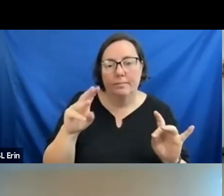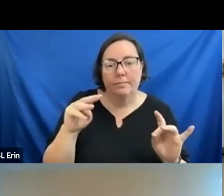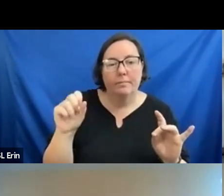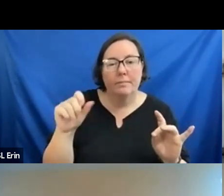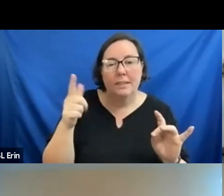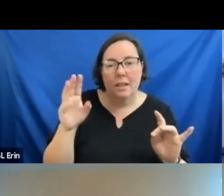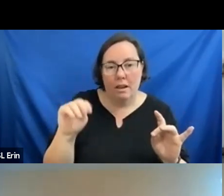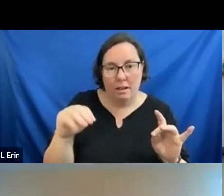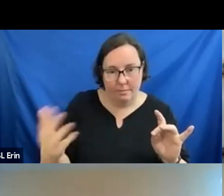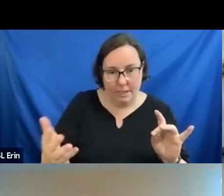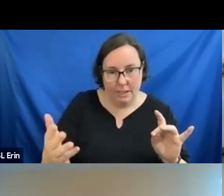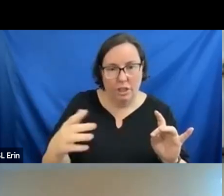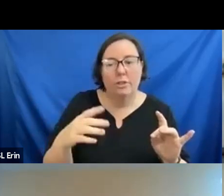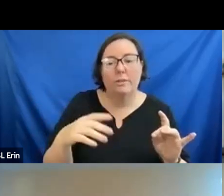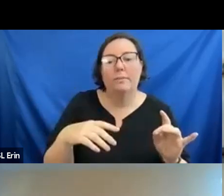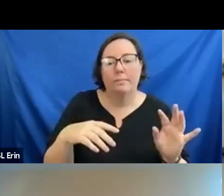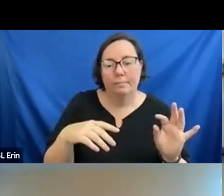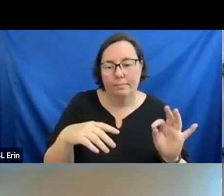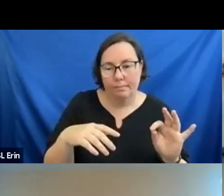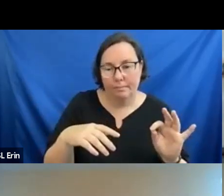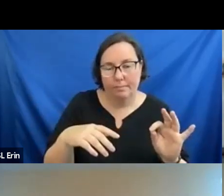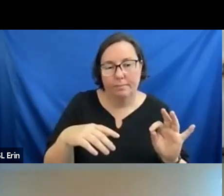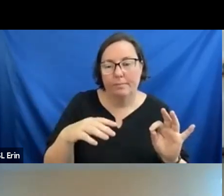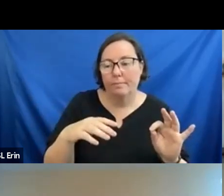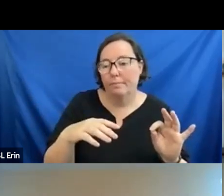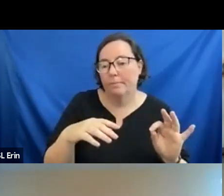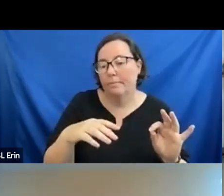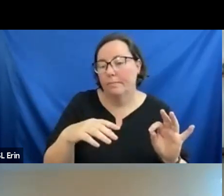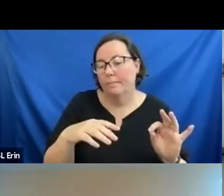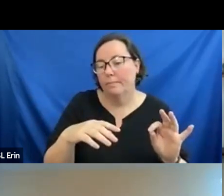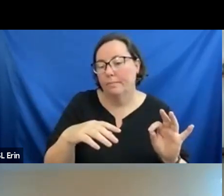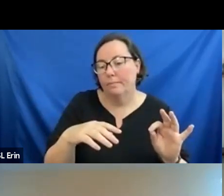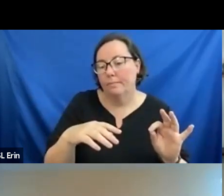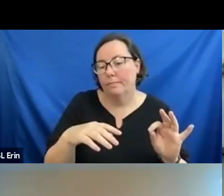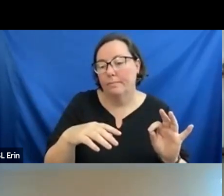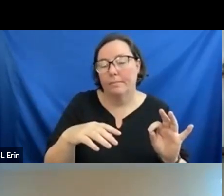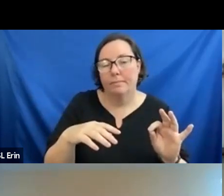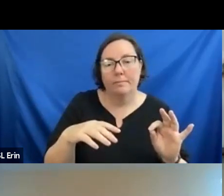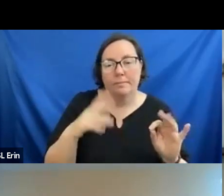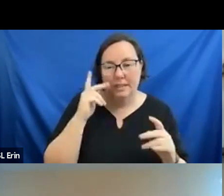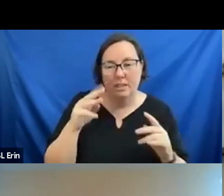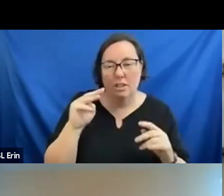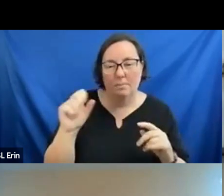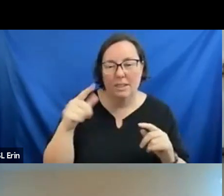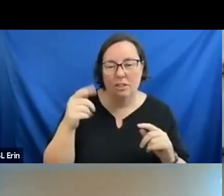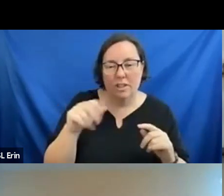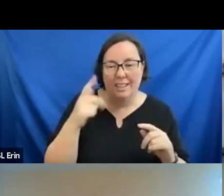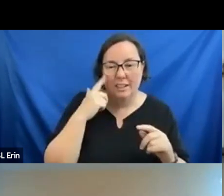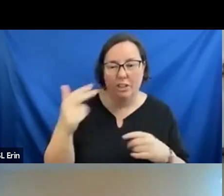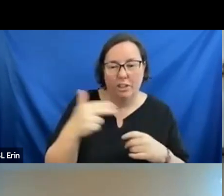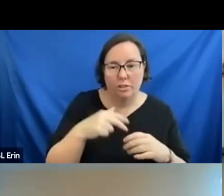Ms. Lam. Present. And I think I saw Ms. Grassa.